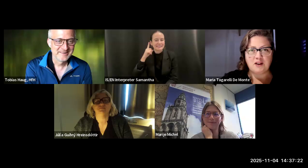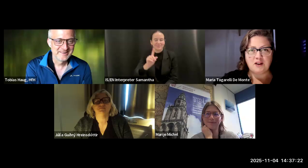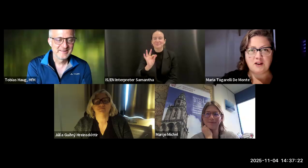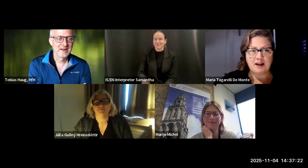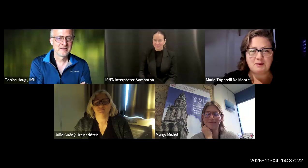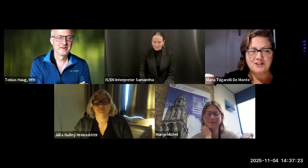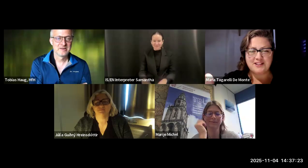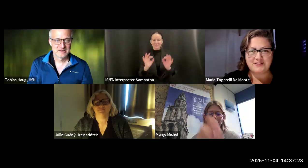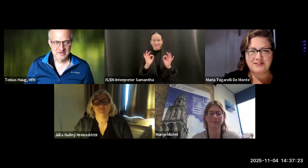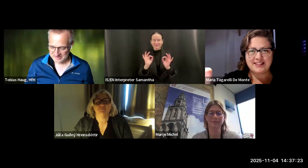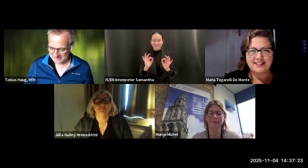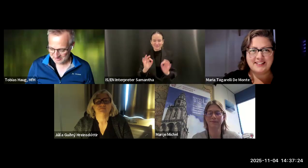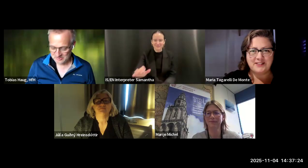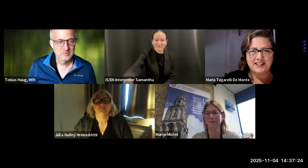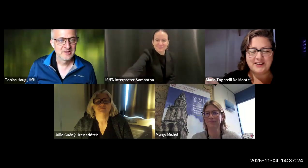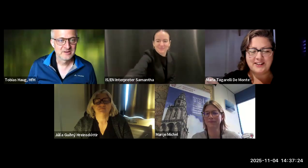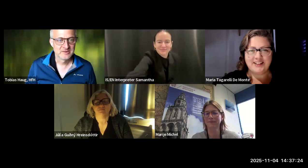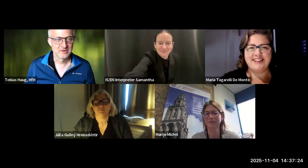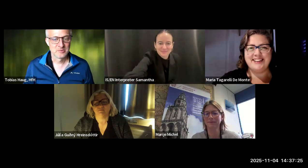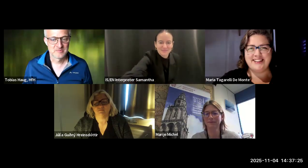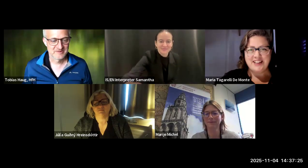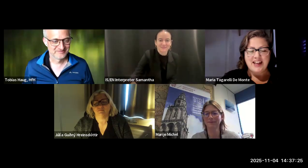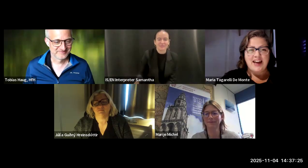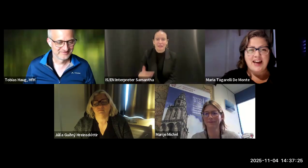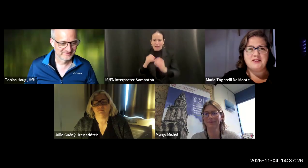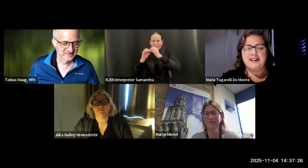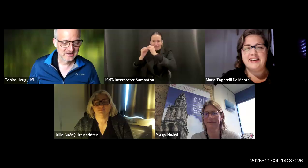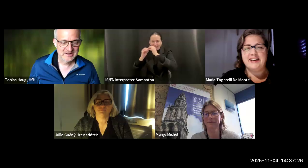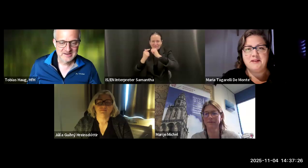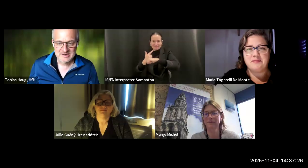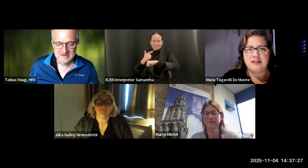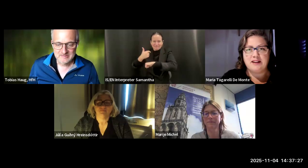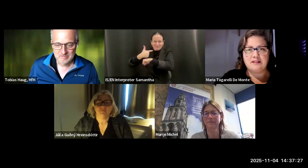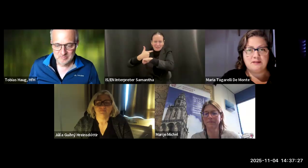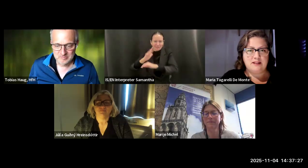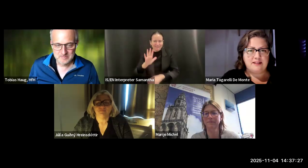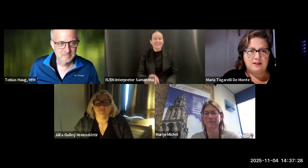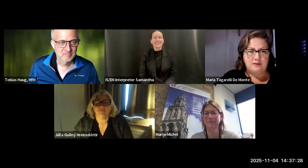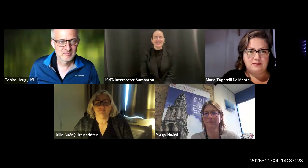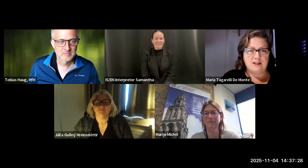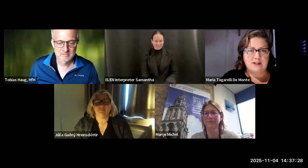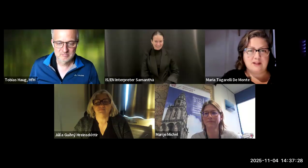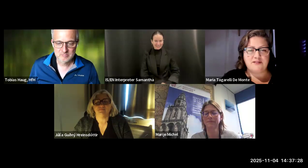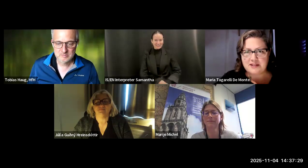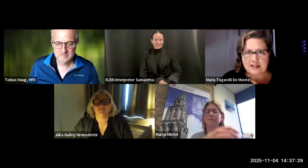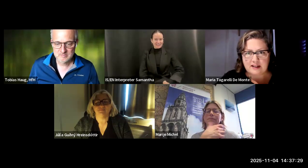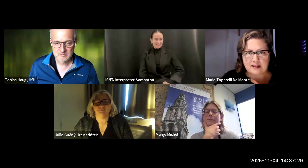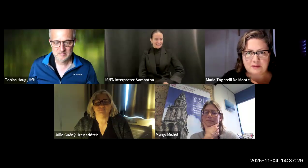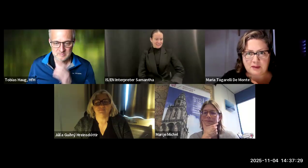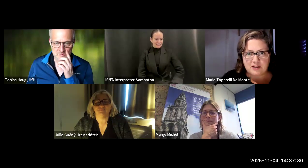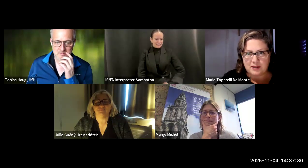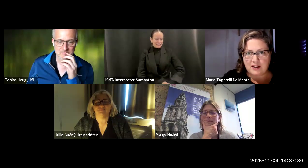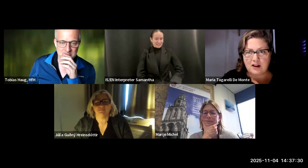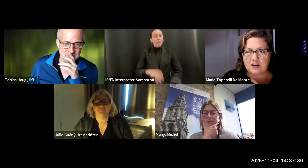If you're talking to me, I was just fixing the video. Anyway, it was a very